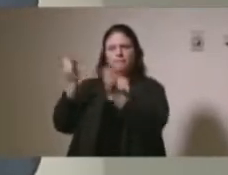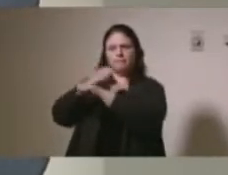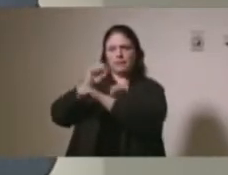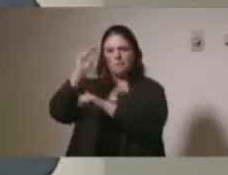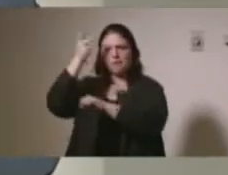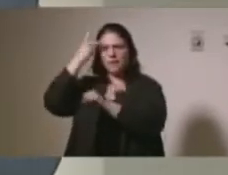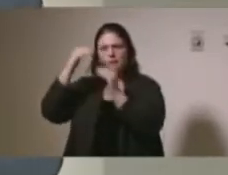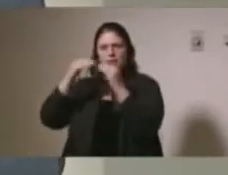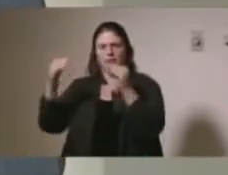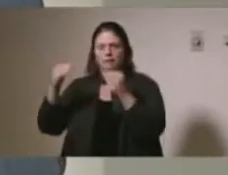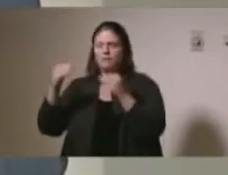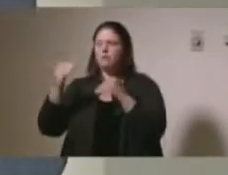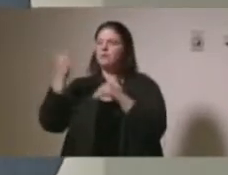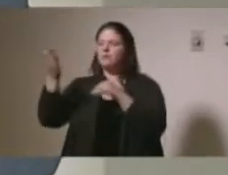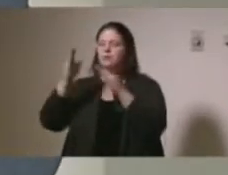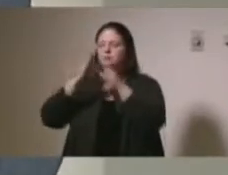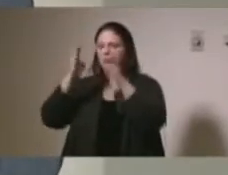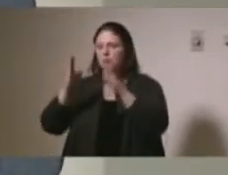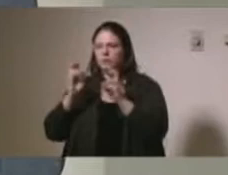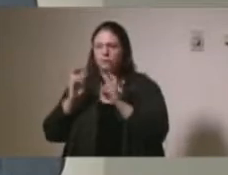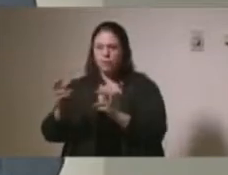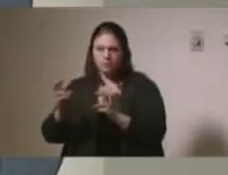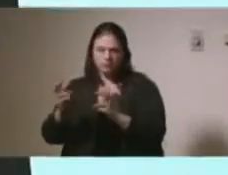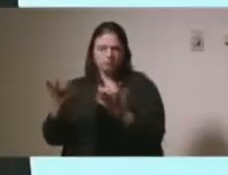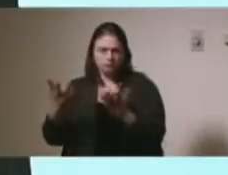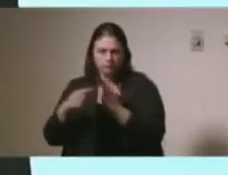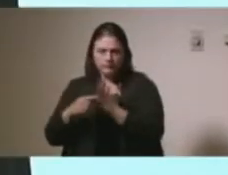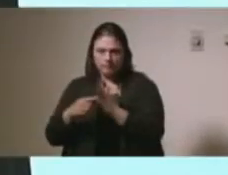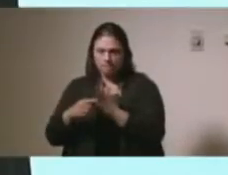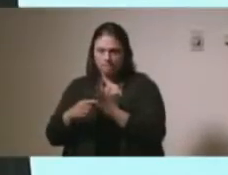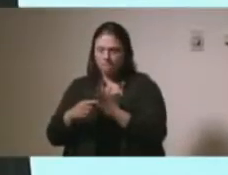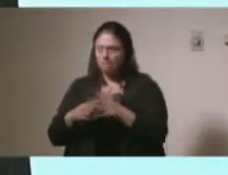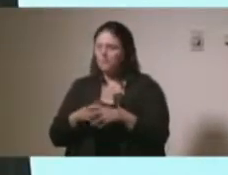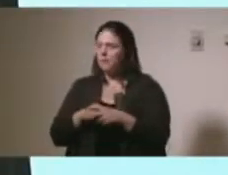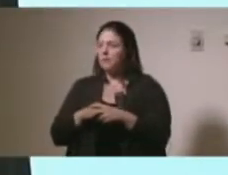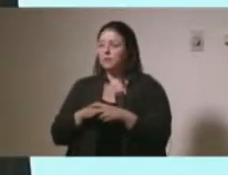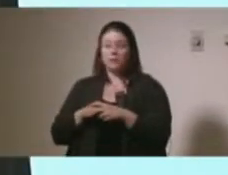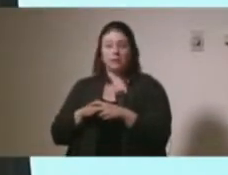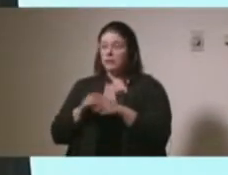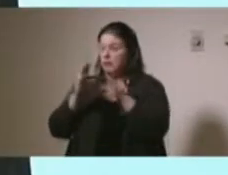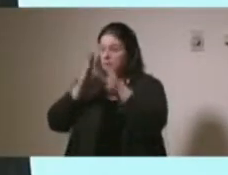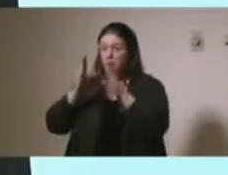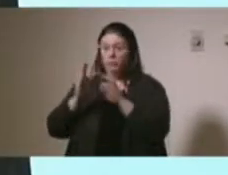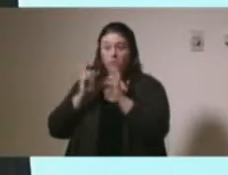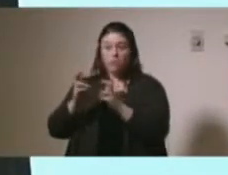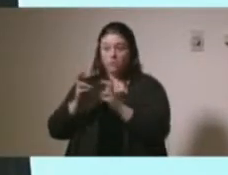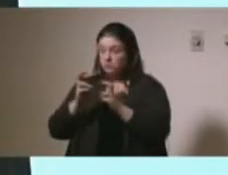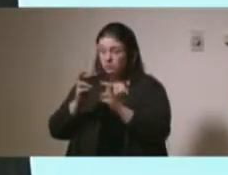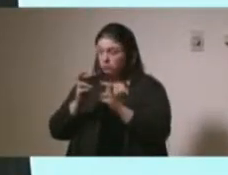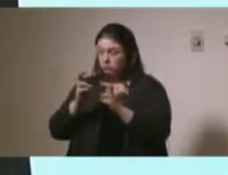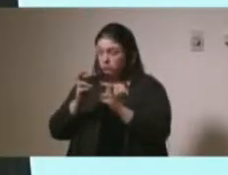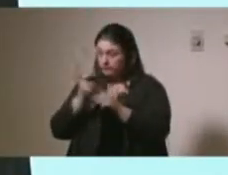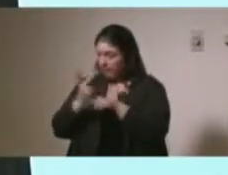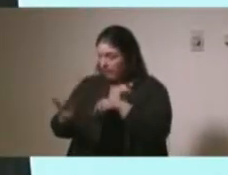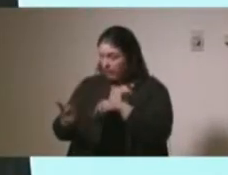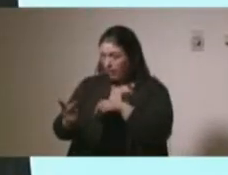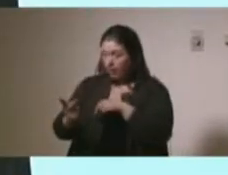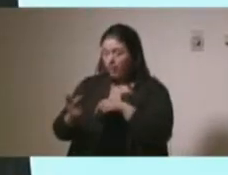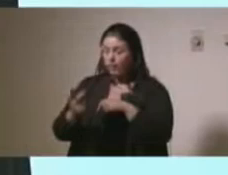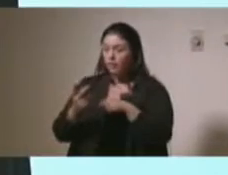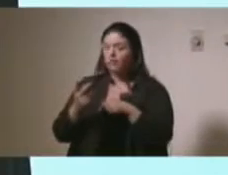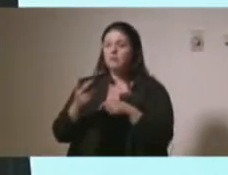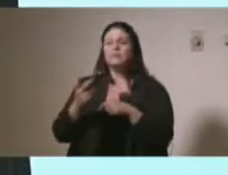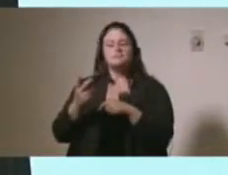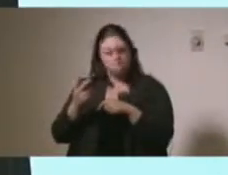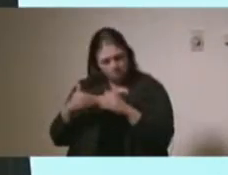at the House of Commons, for example, and if we don't succeed at the House of Commons, we'll be